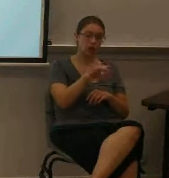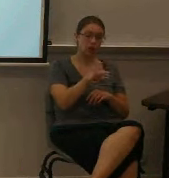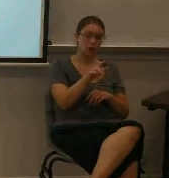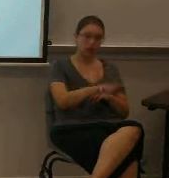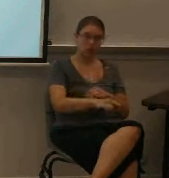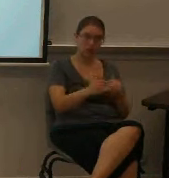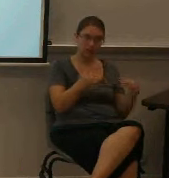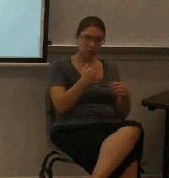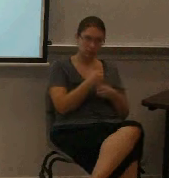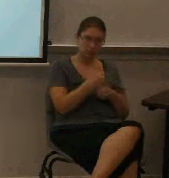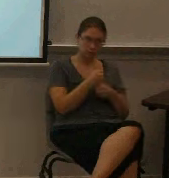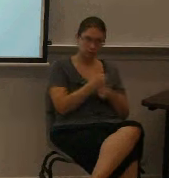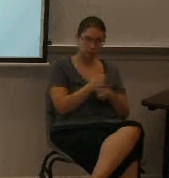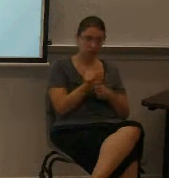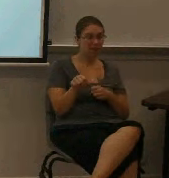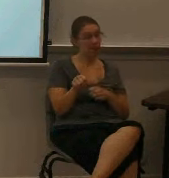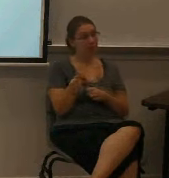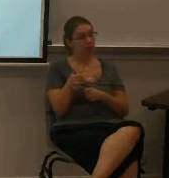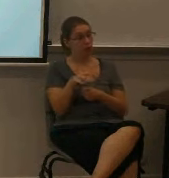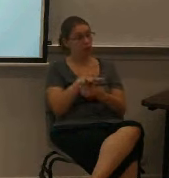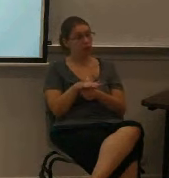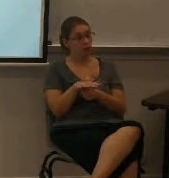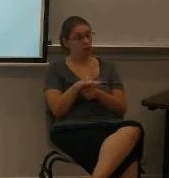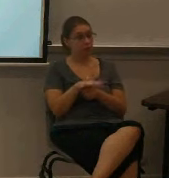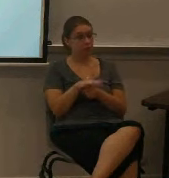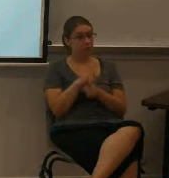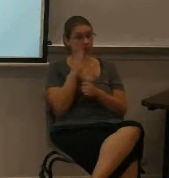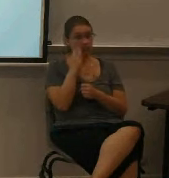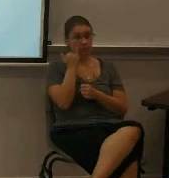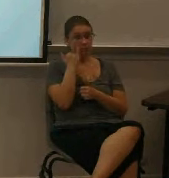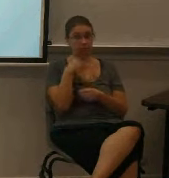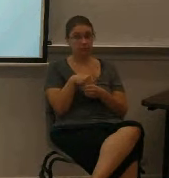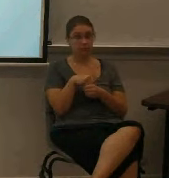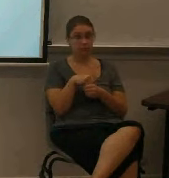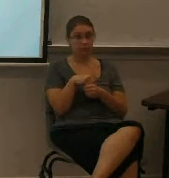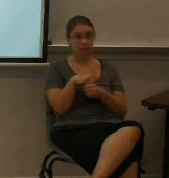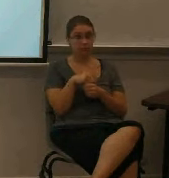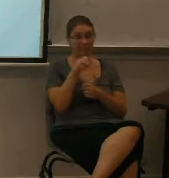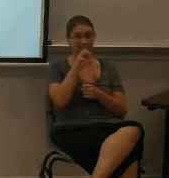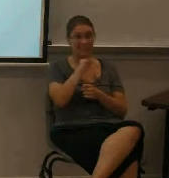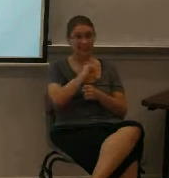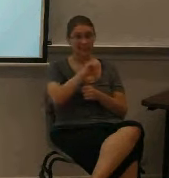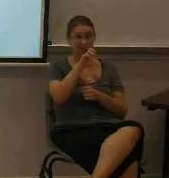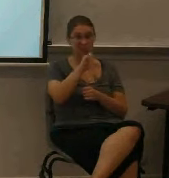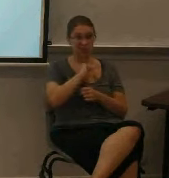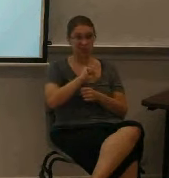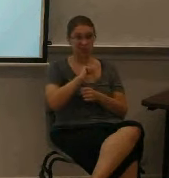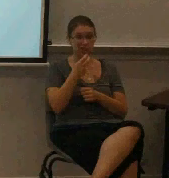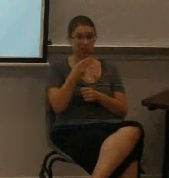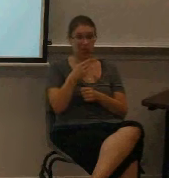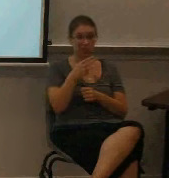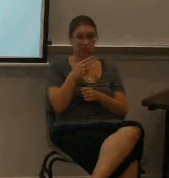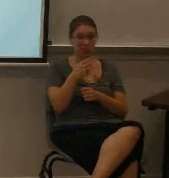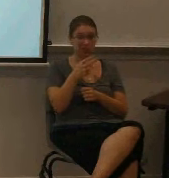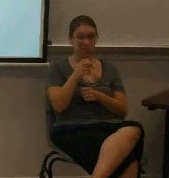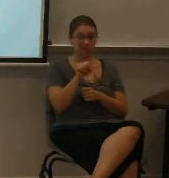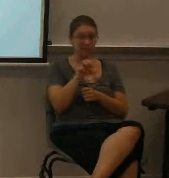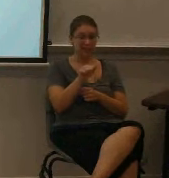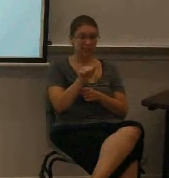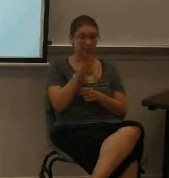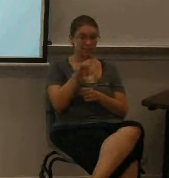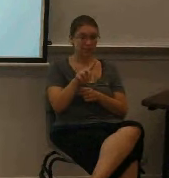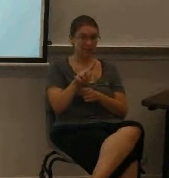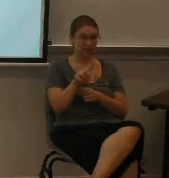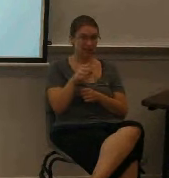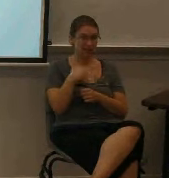production. Other areas, you know, if they were in, say, an ancient, shallowed out from an ancient seabed where